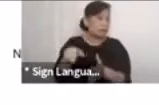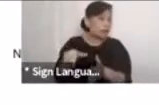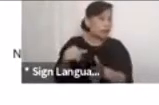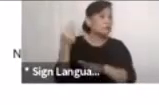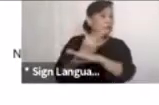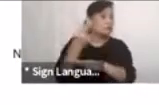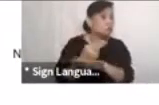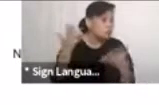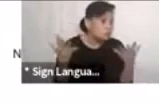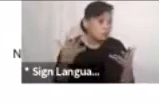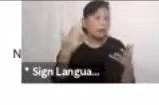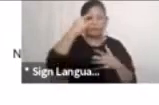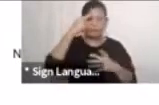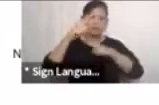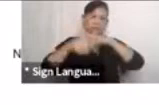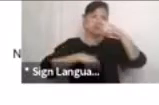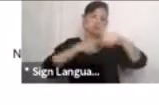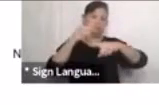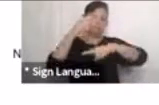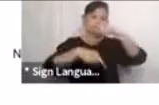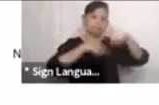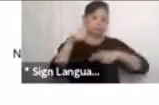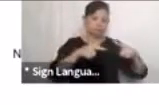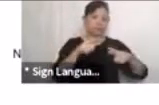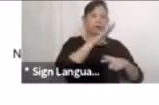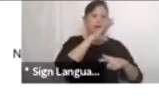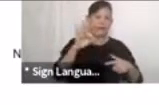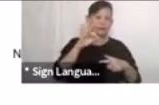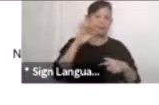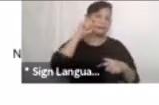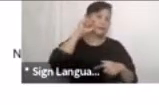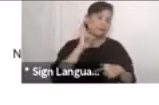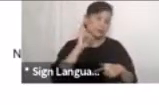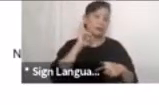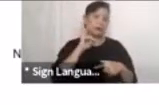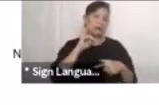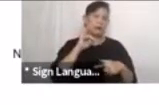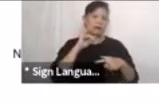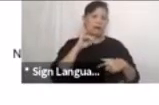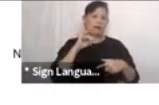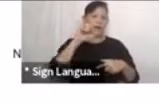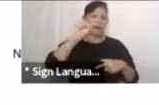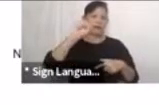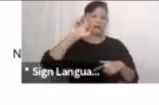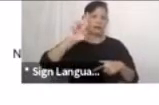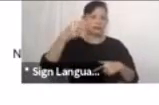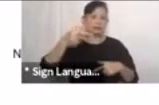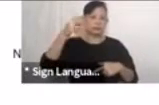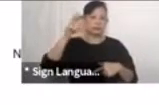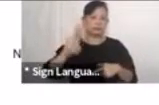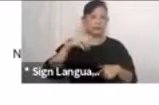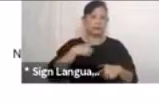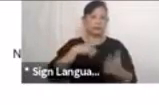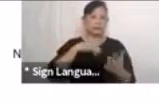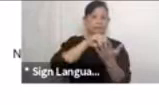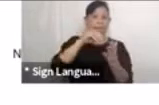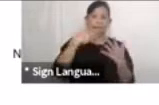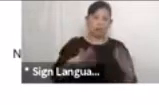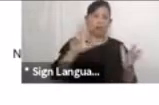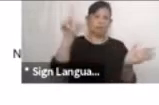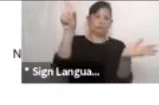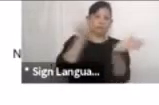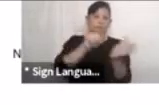sign language, particularly on sexual and reproductive health and rights. So the glossary was published in 2015,